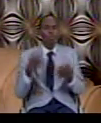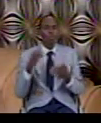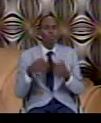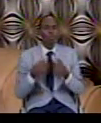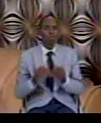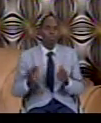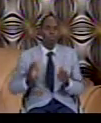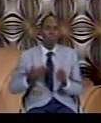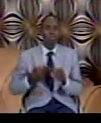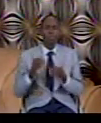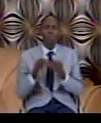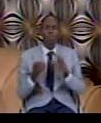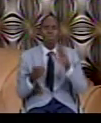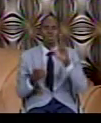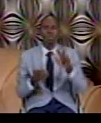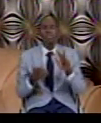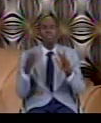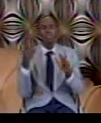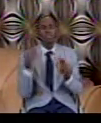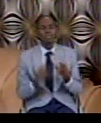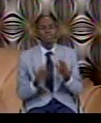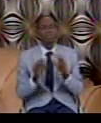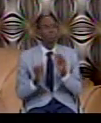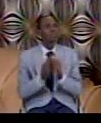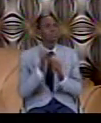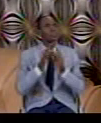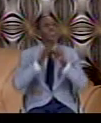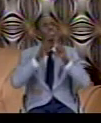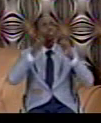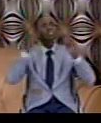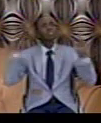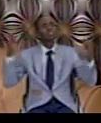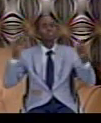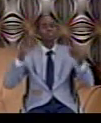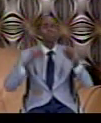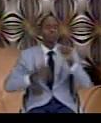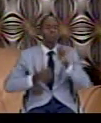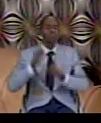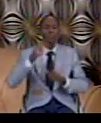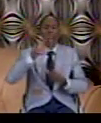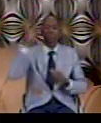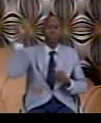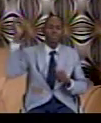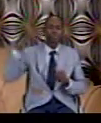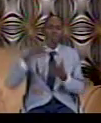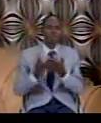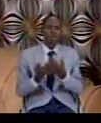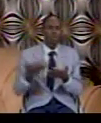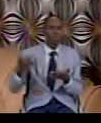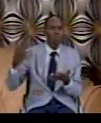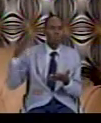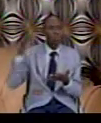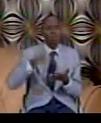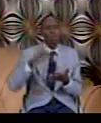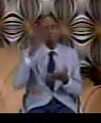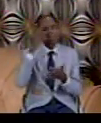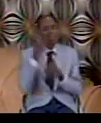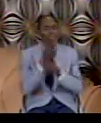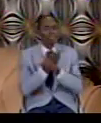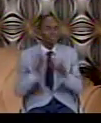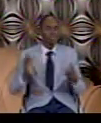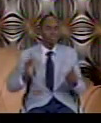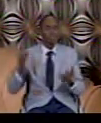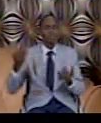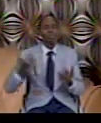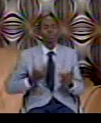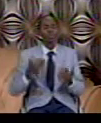the gracious wealth for liberated souls. Number one, the great worth